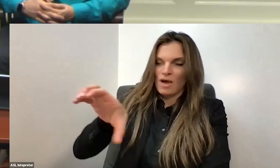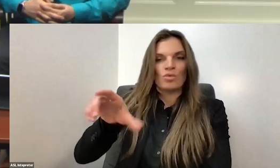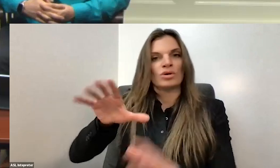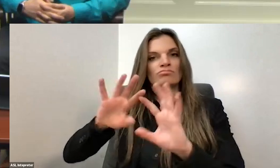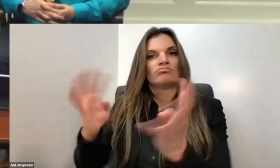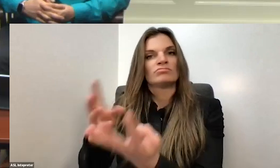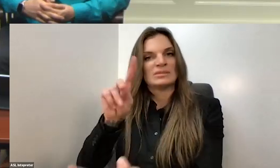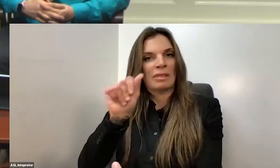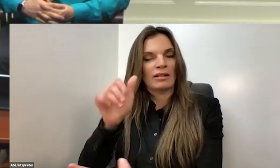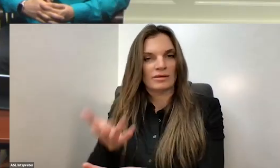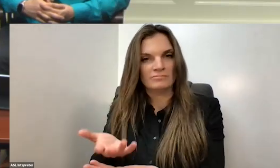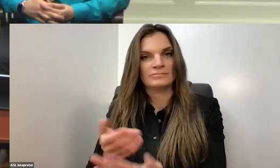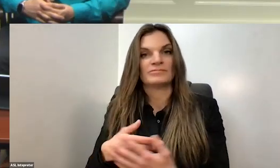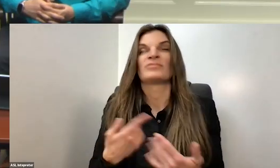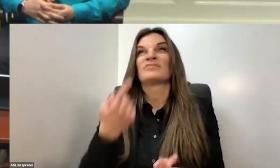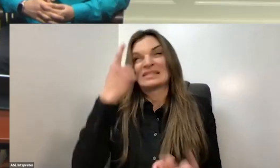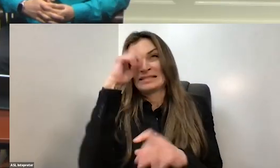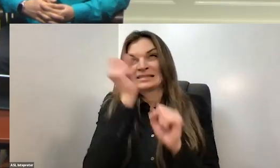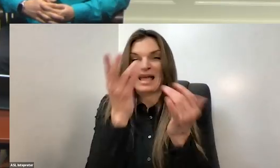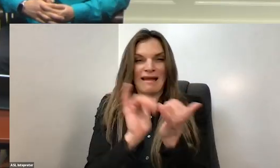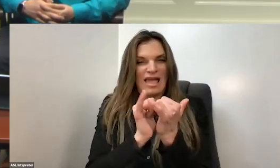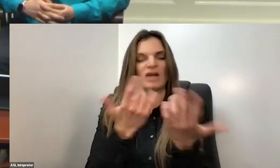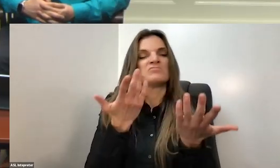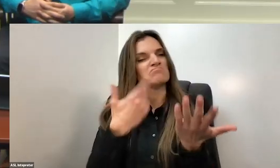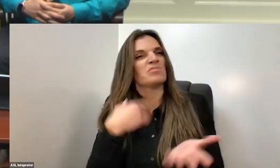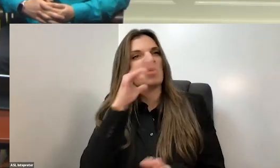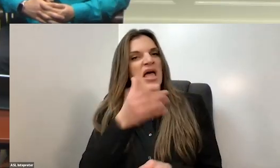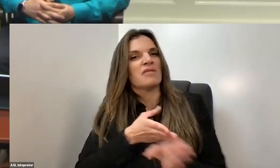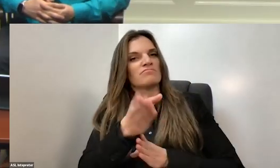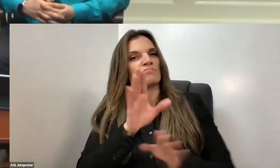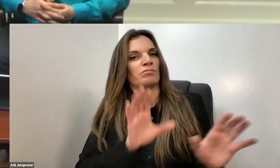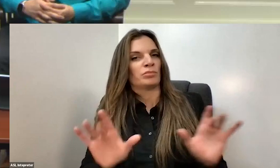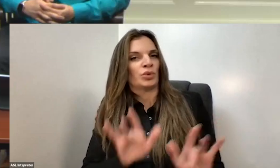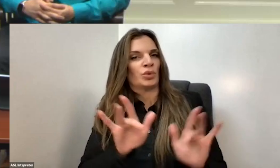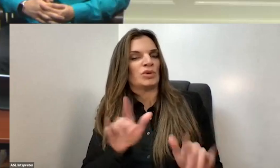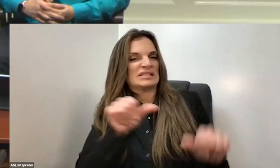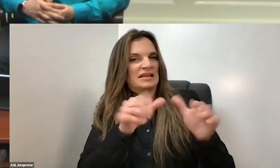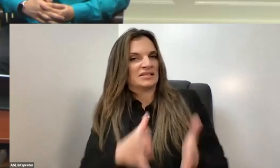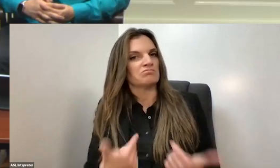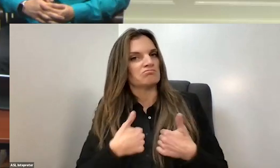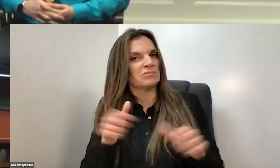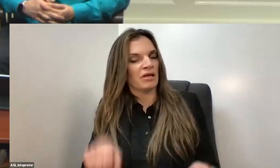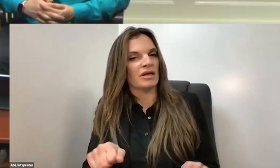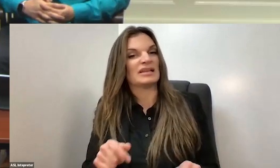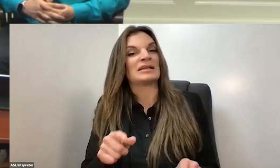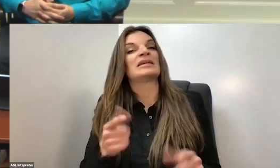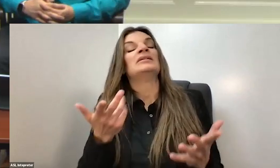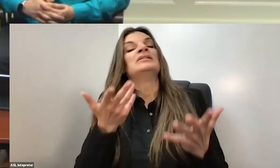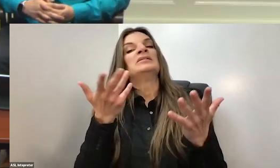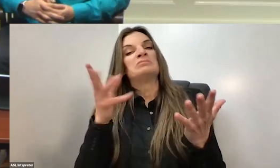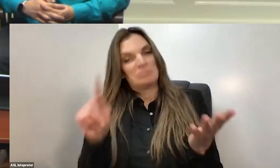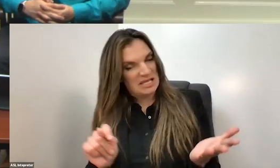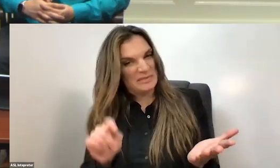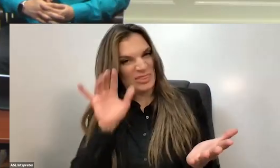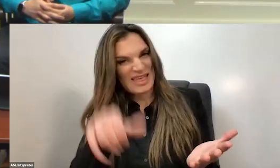I thought, well, the way to get there was to become a computer scientist. And unfortunately, that wasn't gonna be the route that was